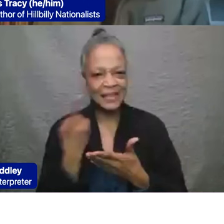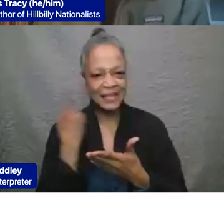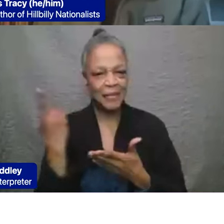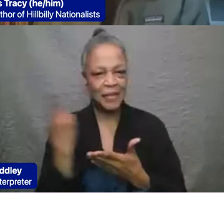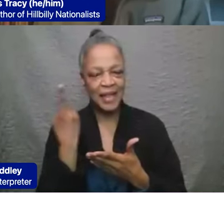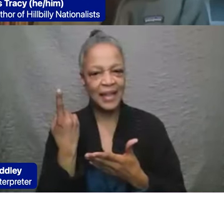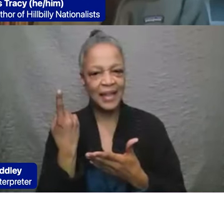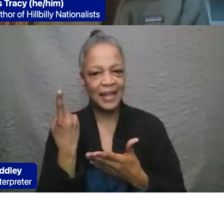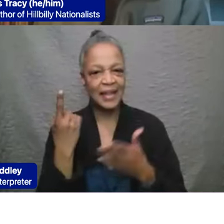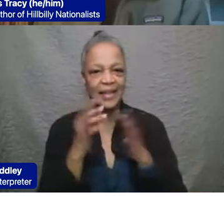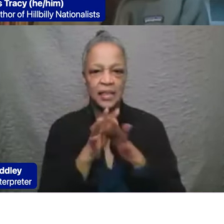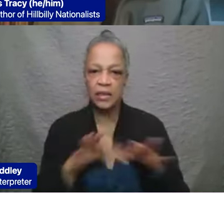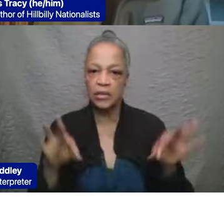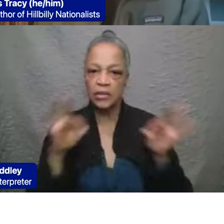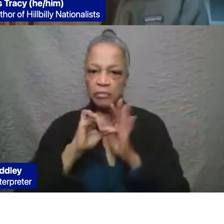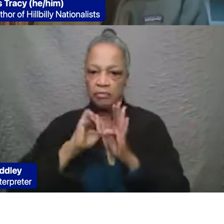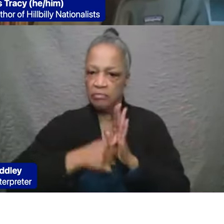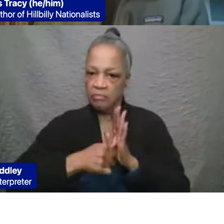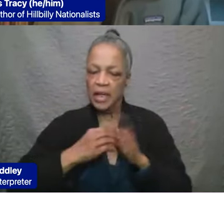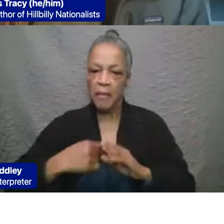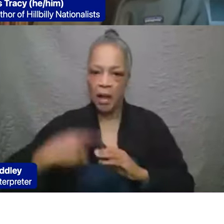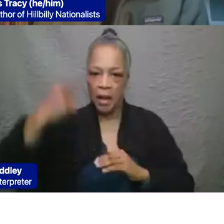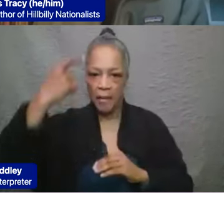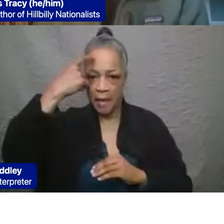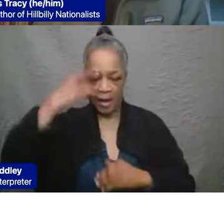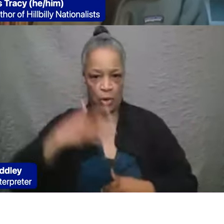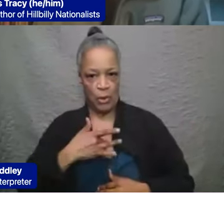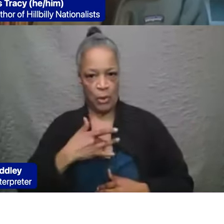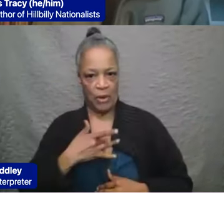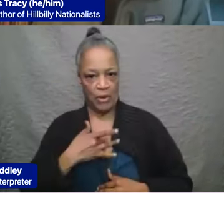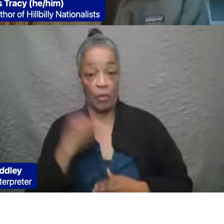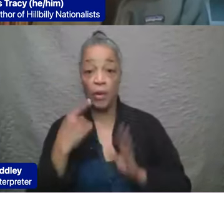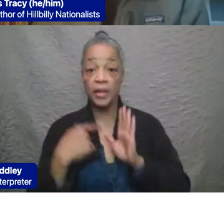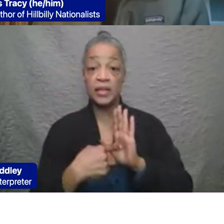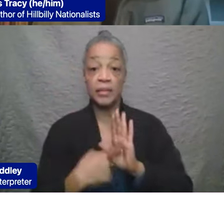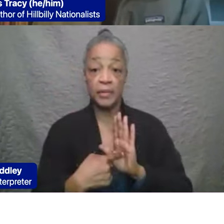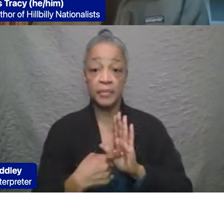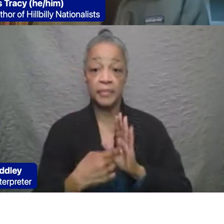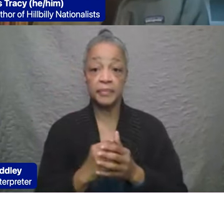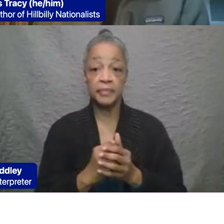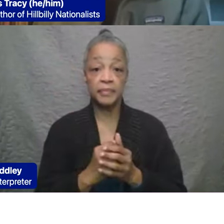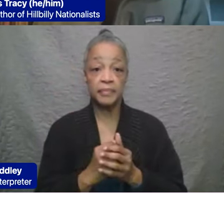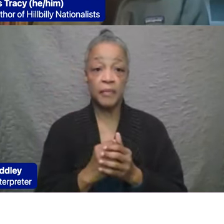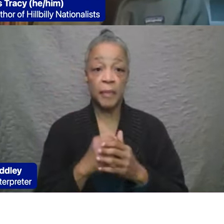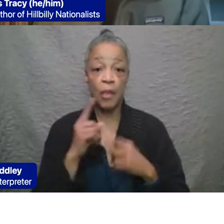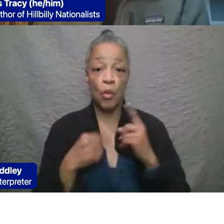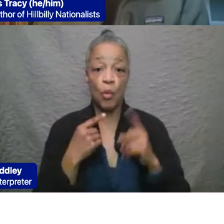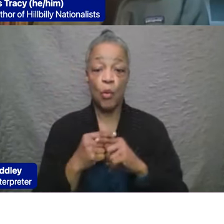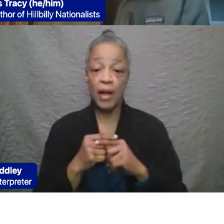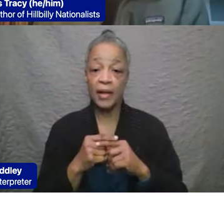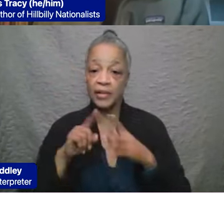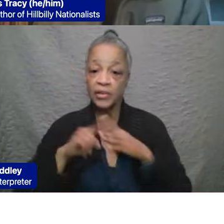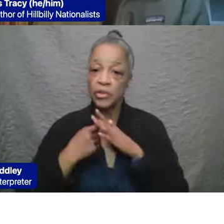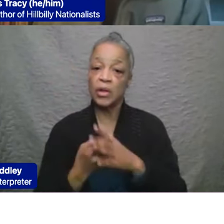indelibly imprinted in my heart and mind. I'll give you an example. When I stepped into HIV/AIDS